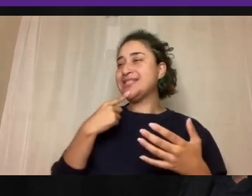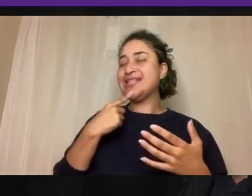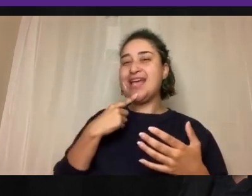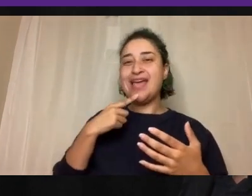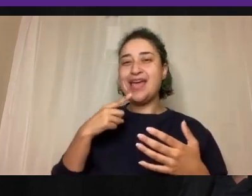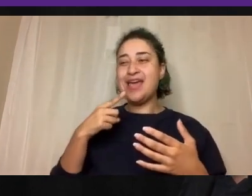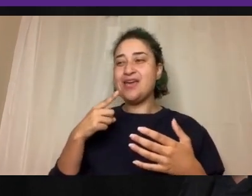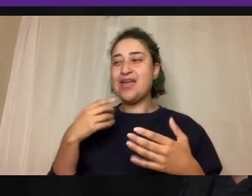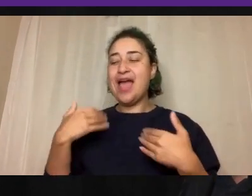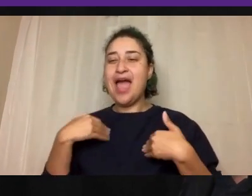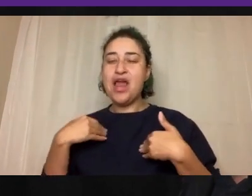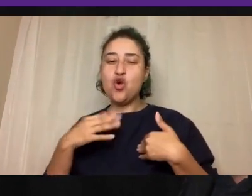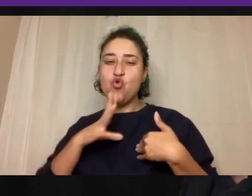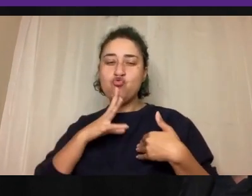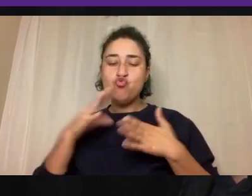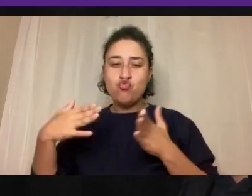river